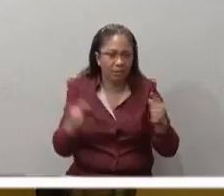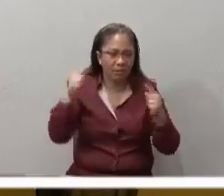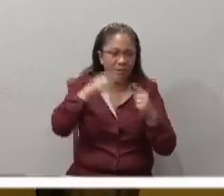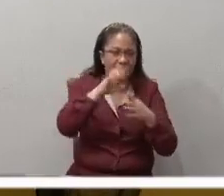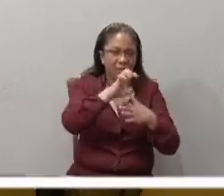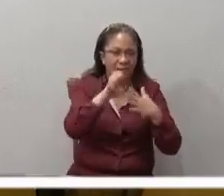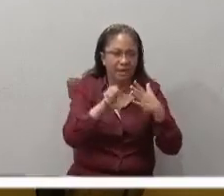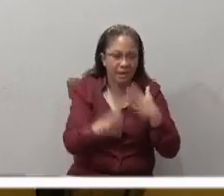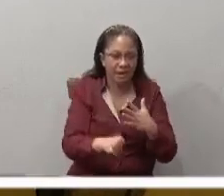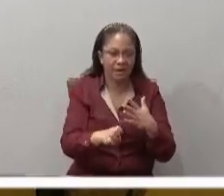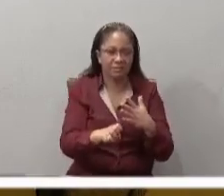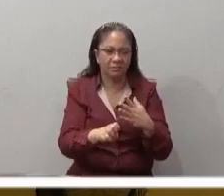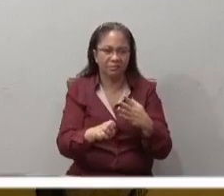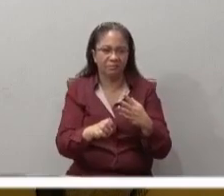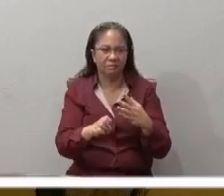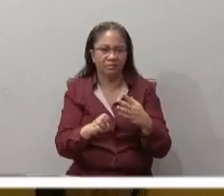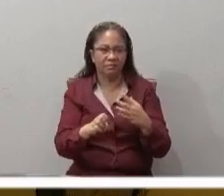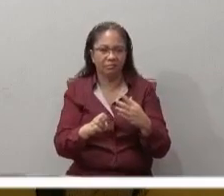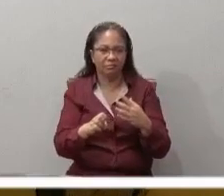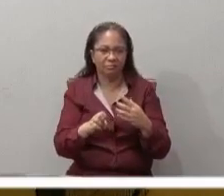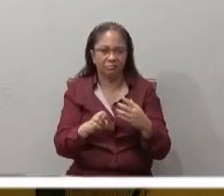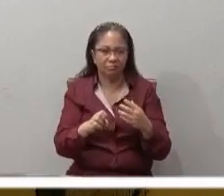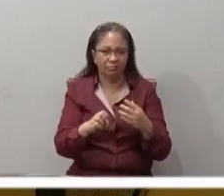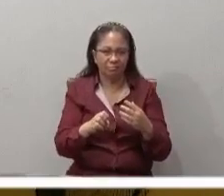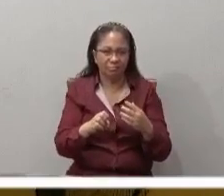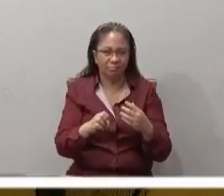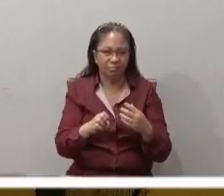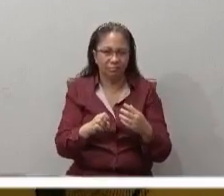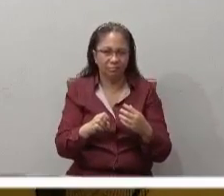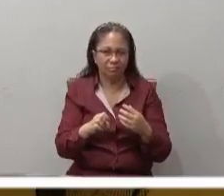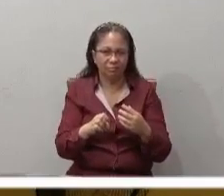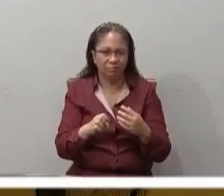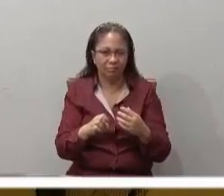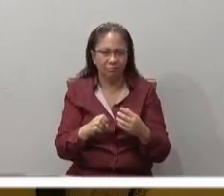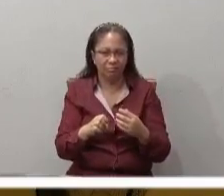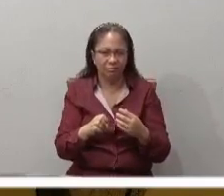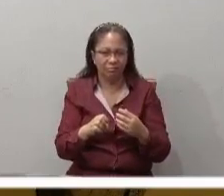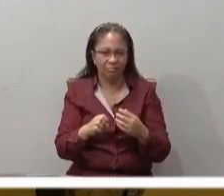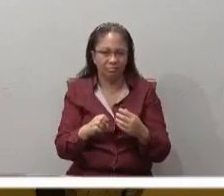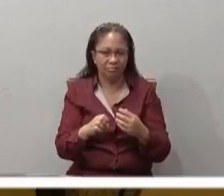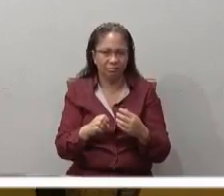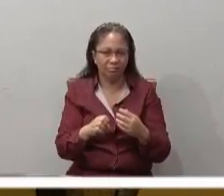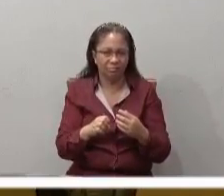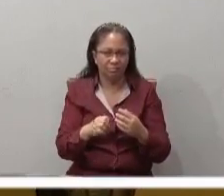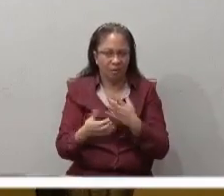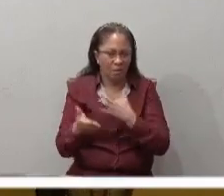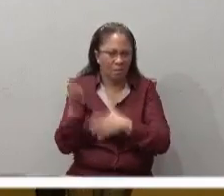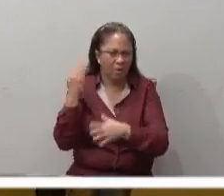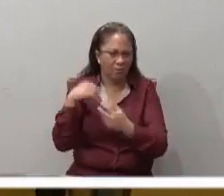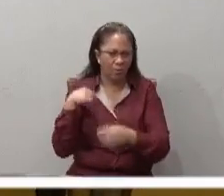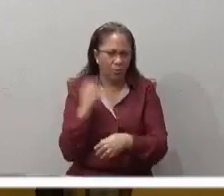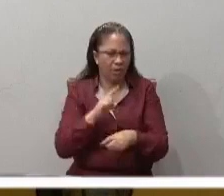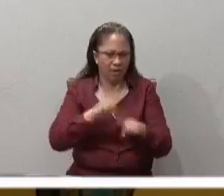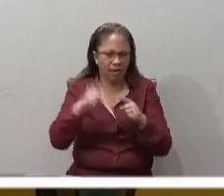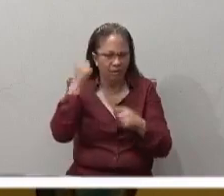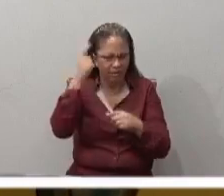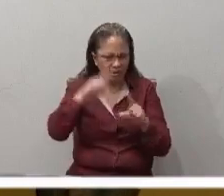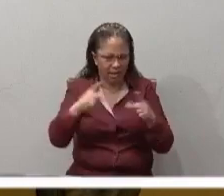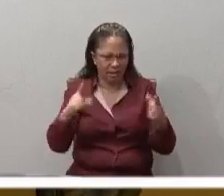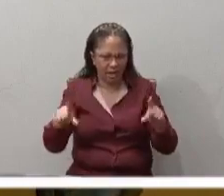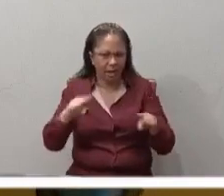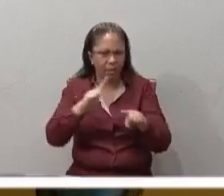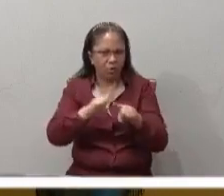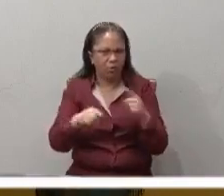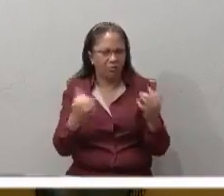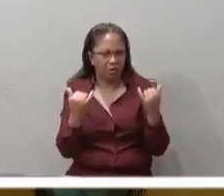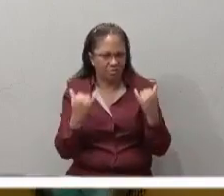speaking, using a language that is incomprehensible for us in the 21st century. But a language that